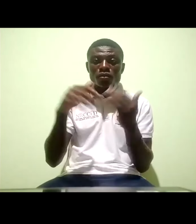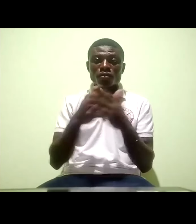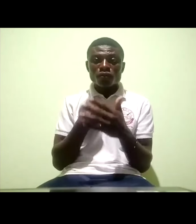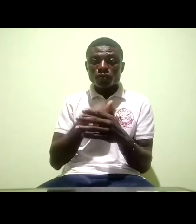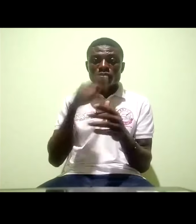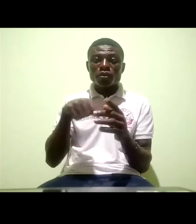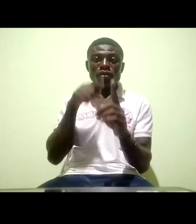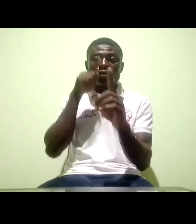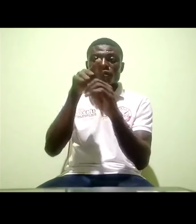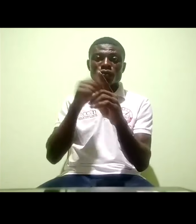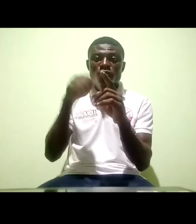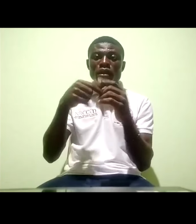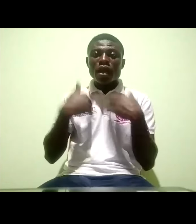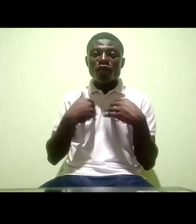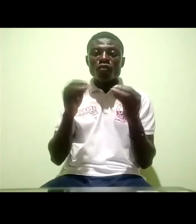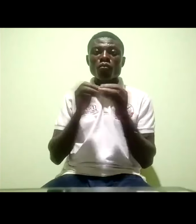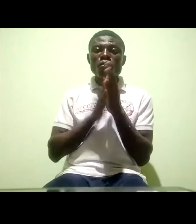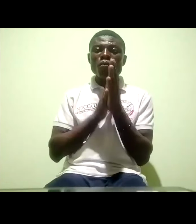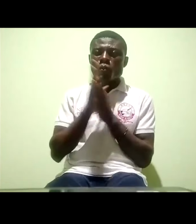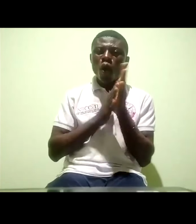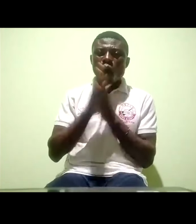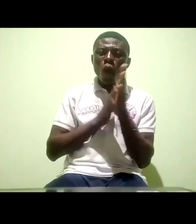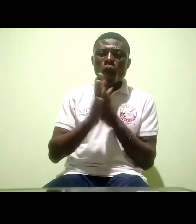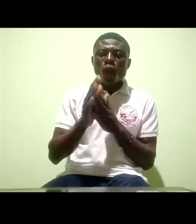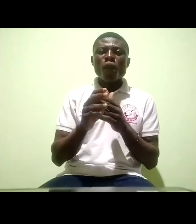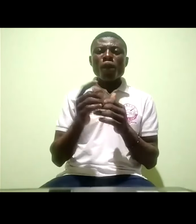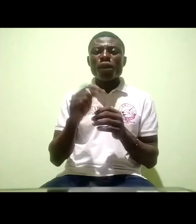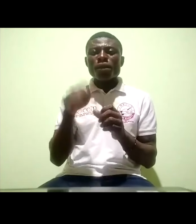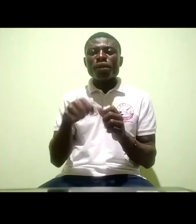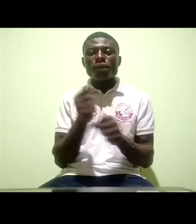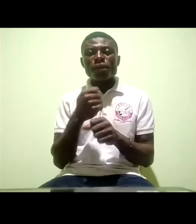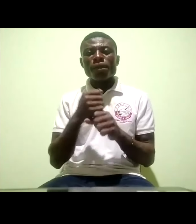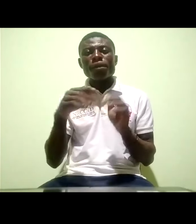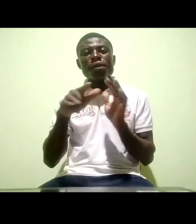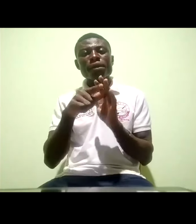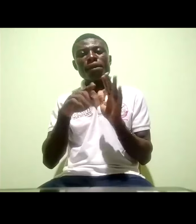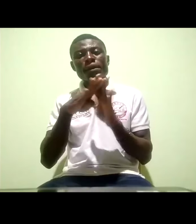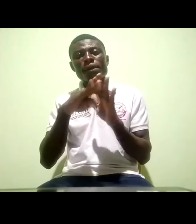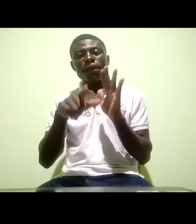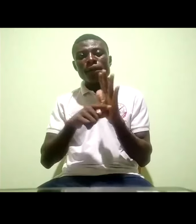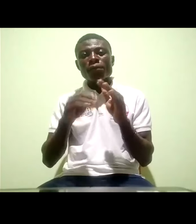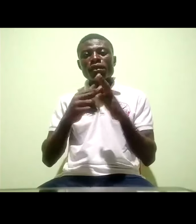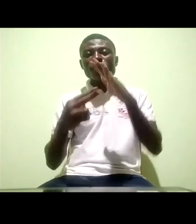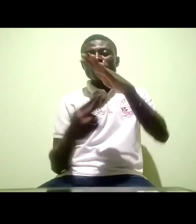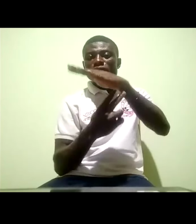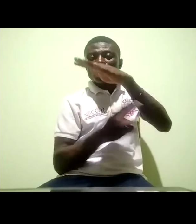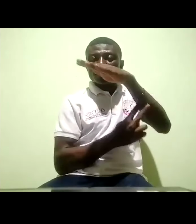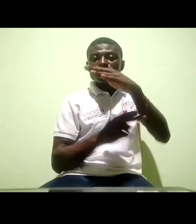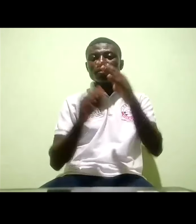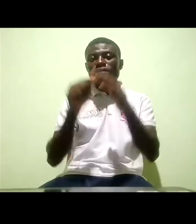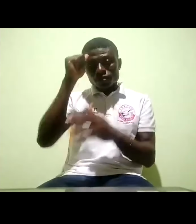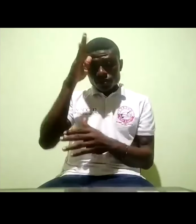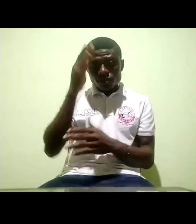enough interest and sensitivity and the background knowledge and the foundational knowledge before we can jump